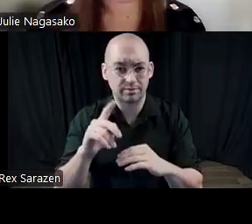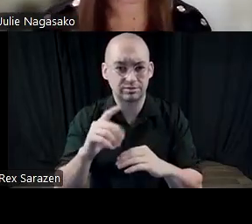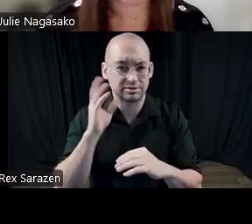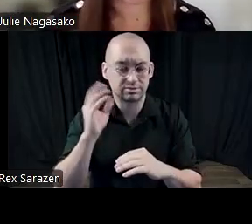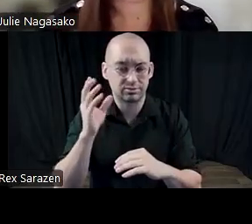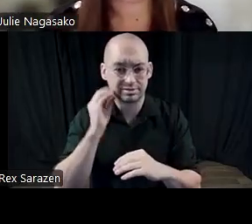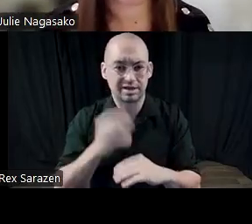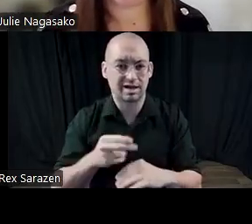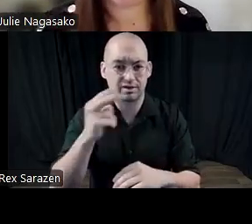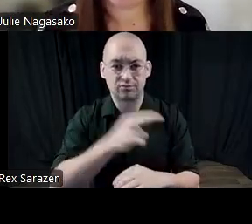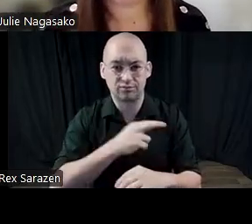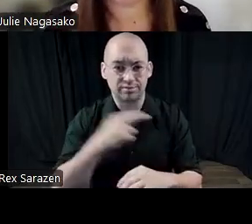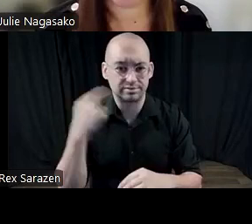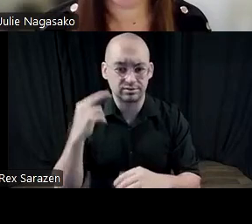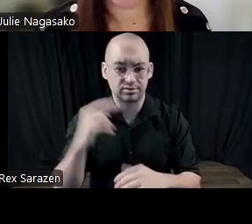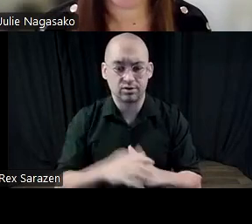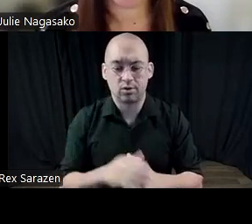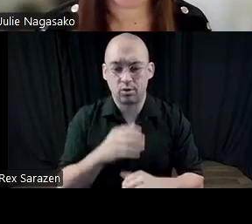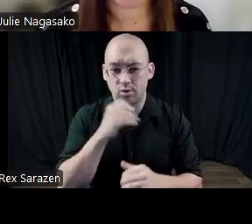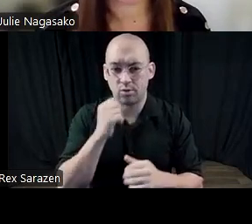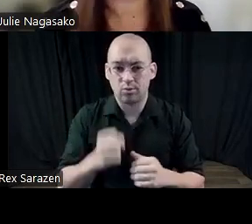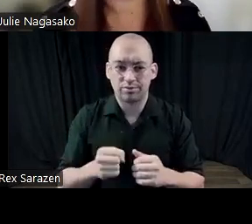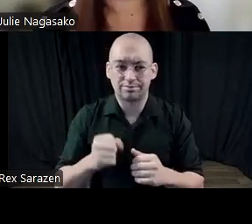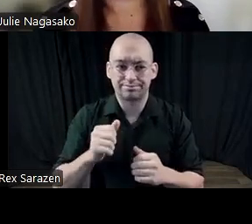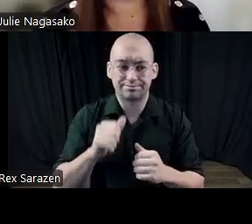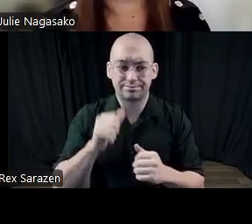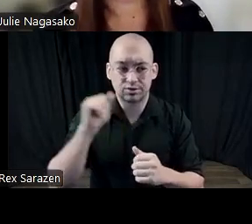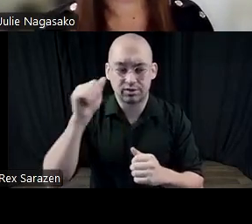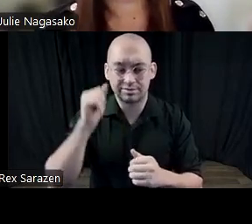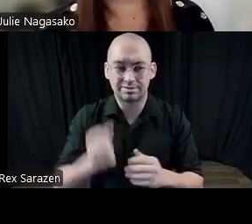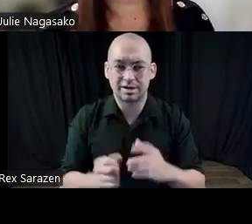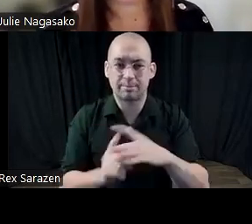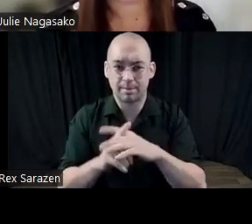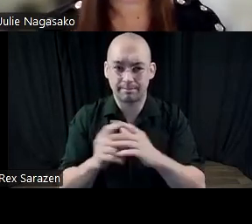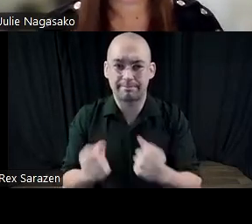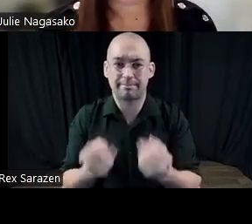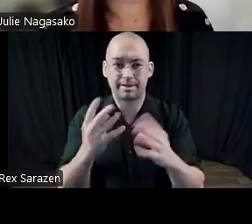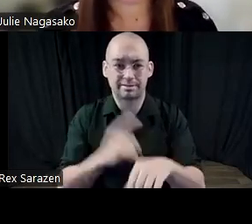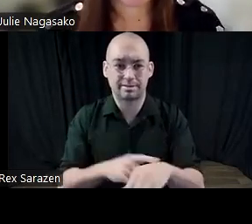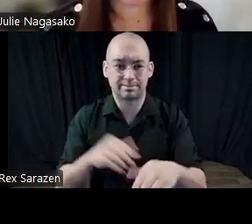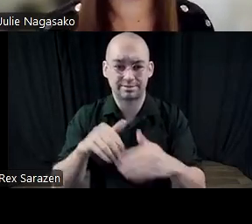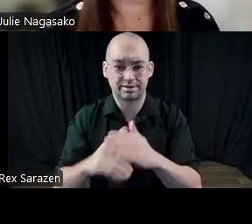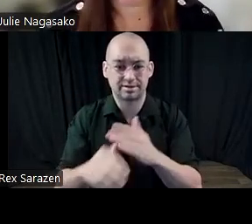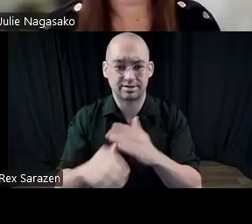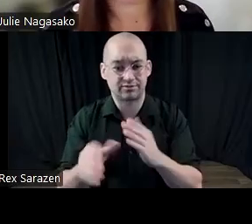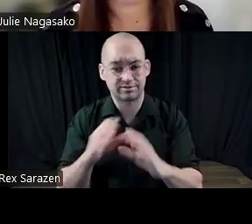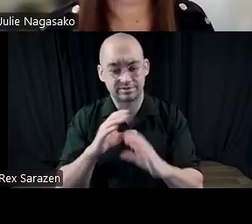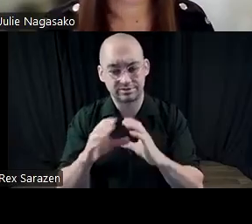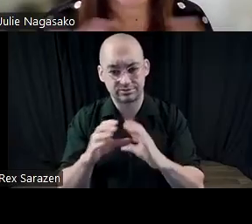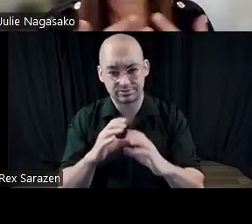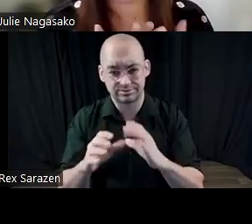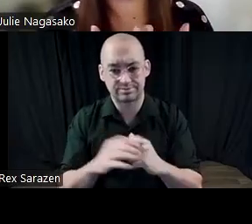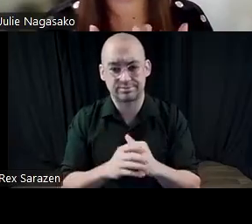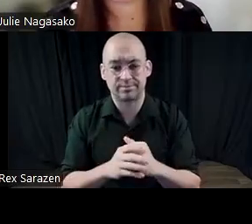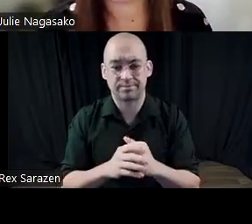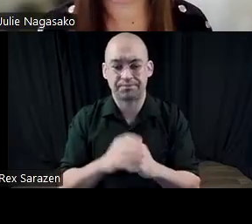And older adults is one that has come up in many of our conversations. We also recognize older adults are represented in these other populations as